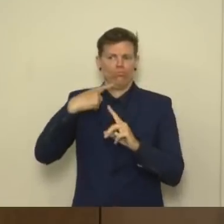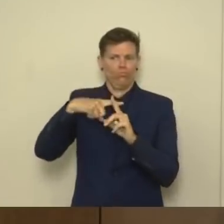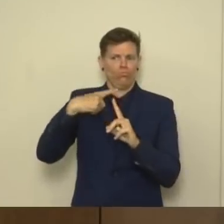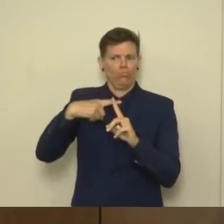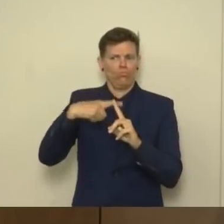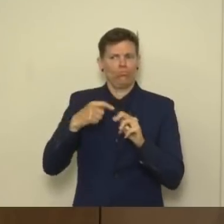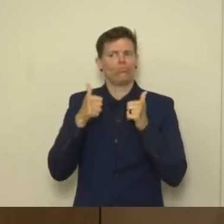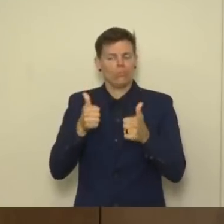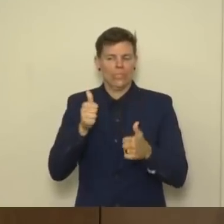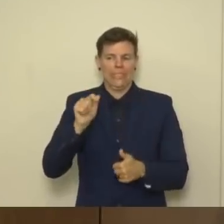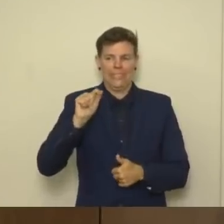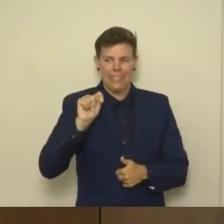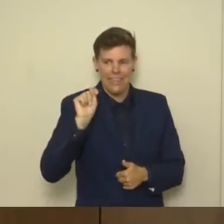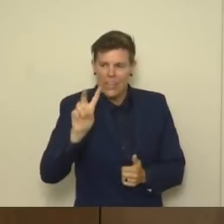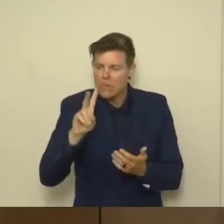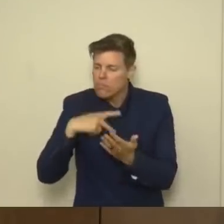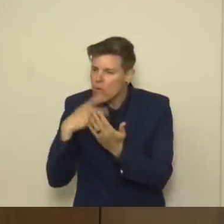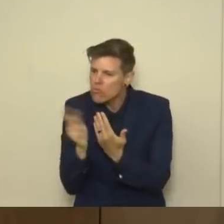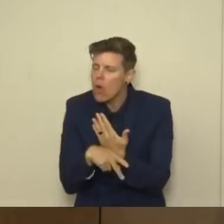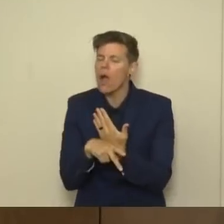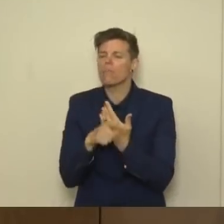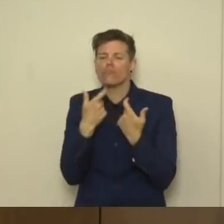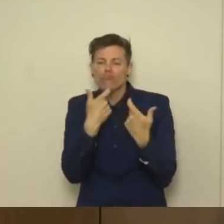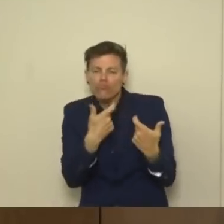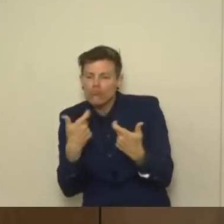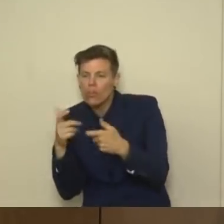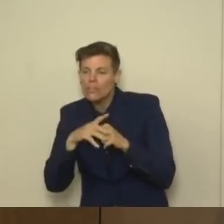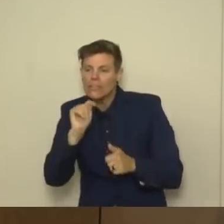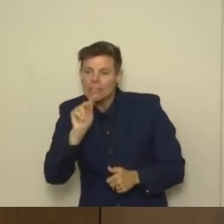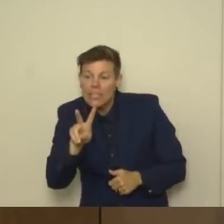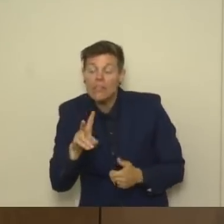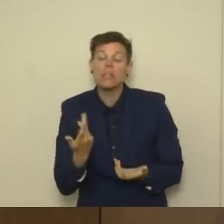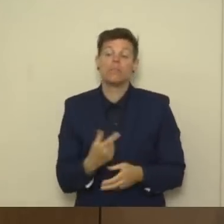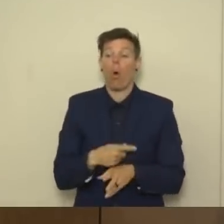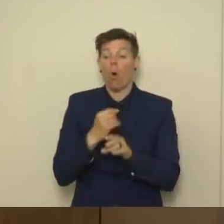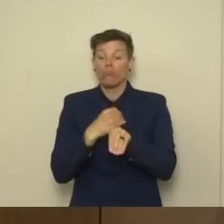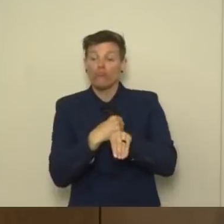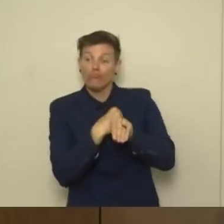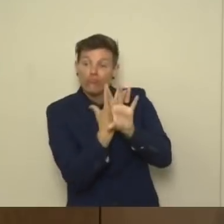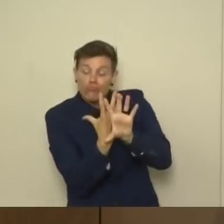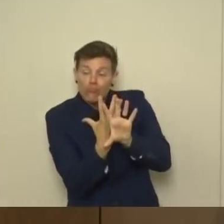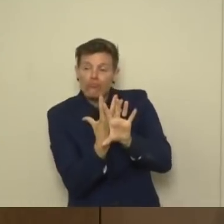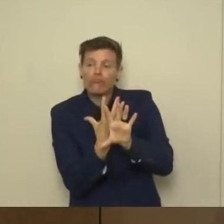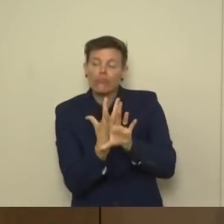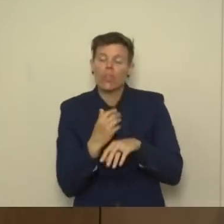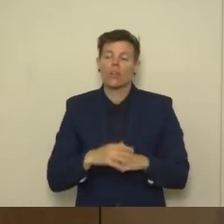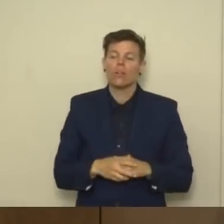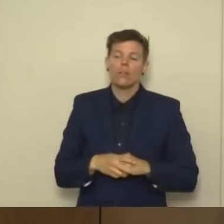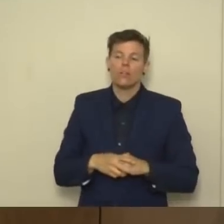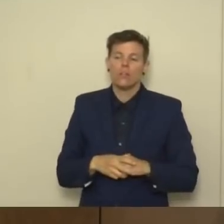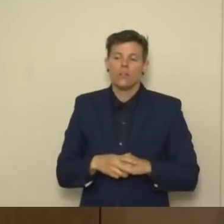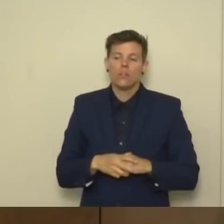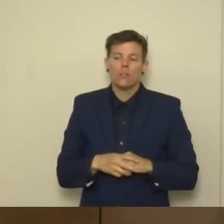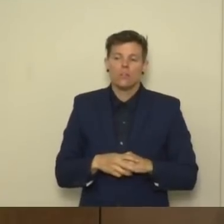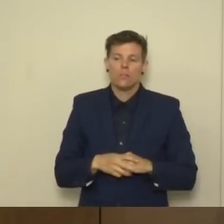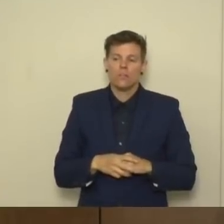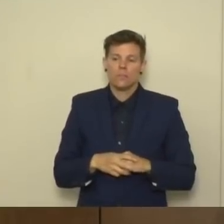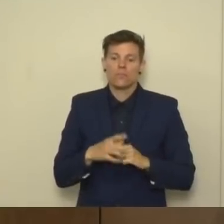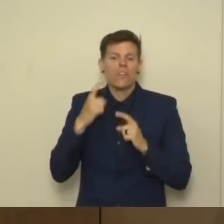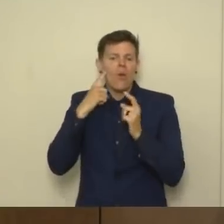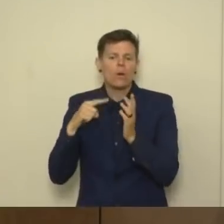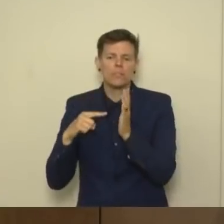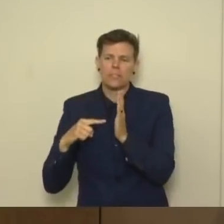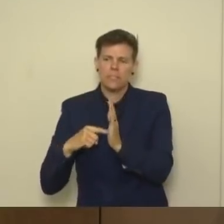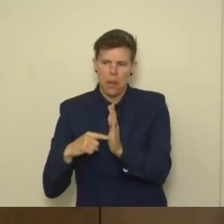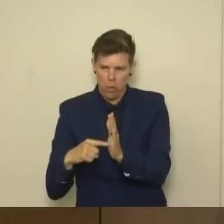one that I think is universally adopted by most Americans and universally accepted as a very